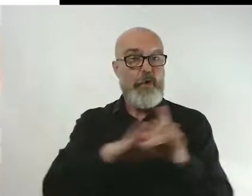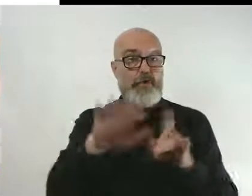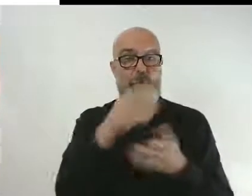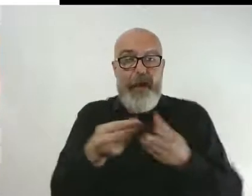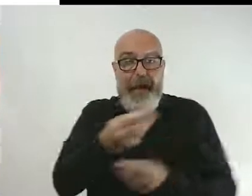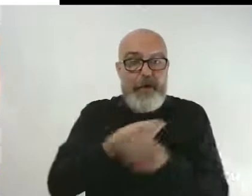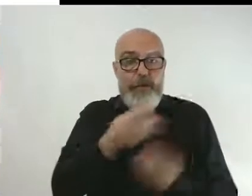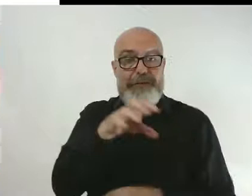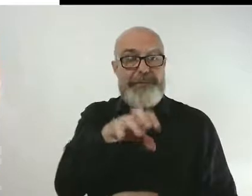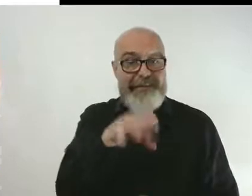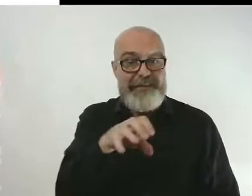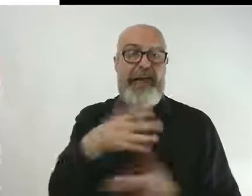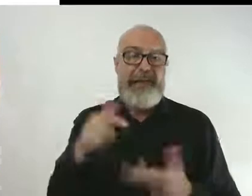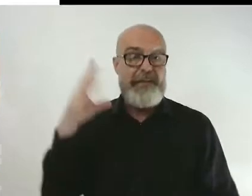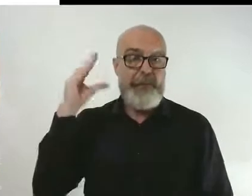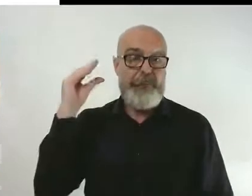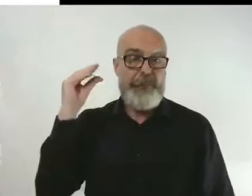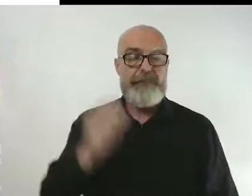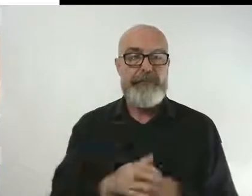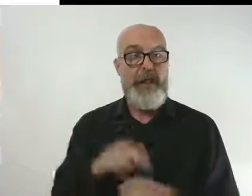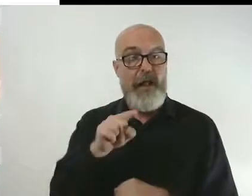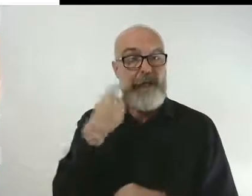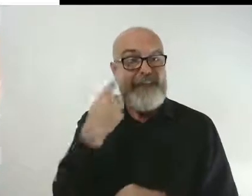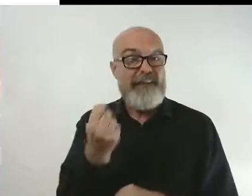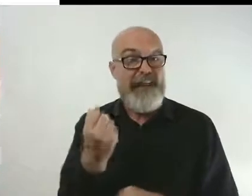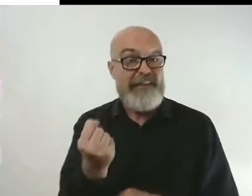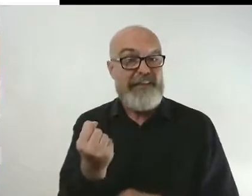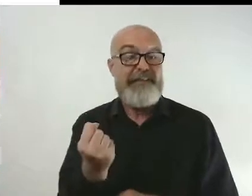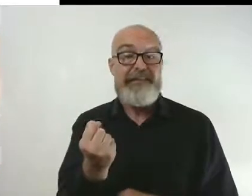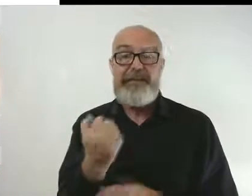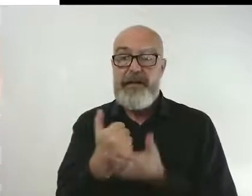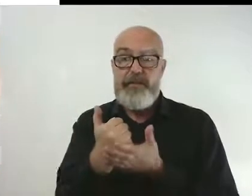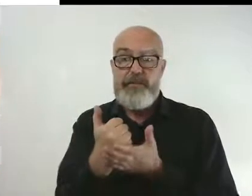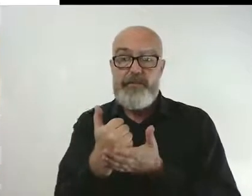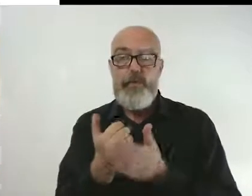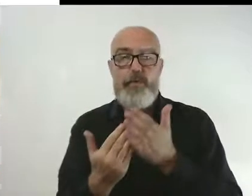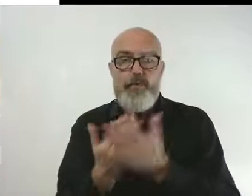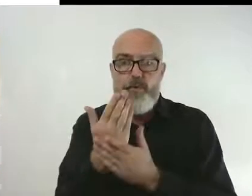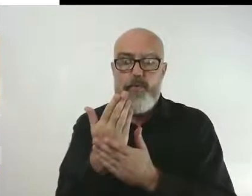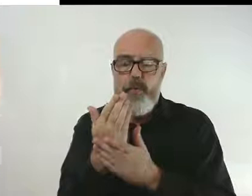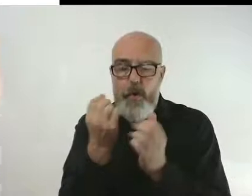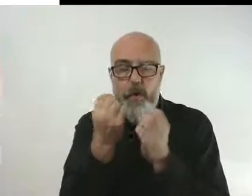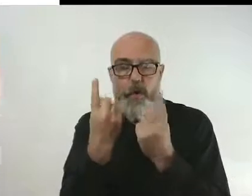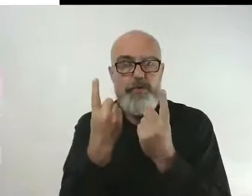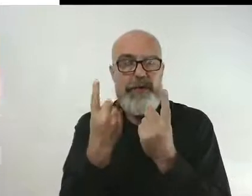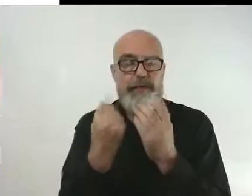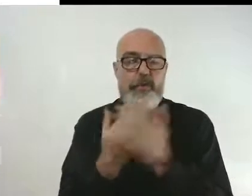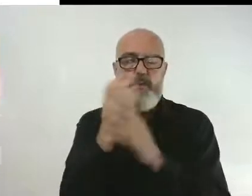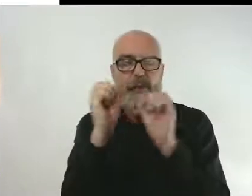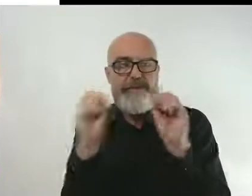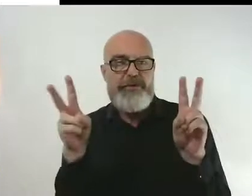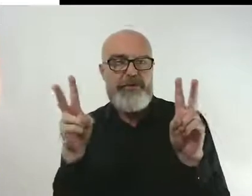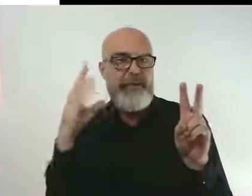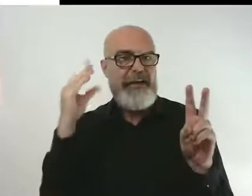association between socioeconomic position and acquired hearing loss. These findings are supportive of a